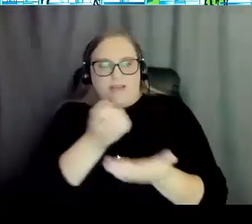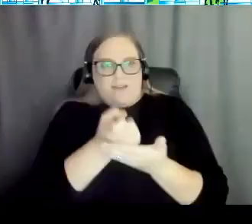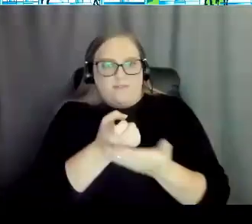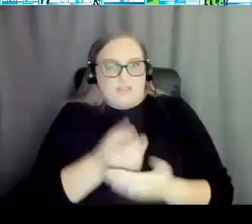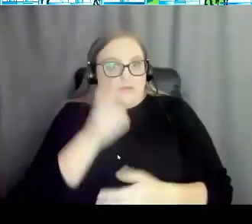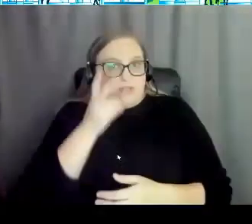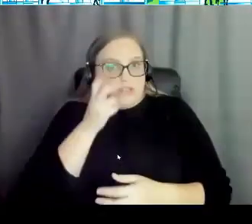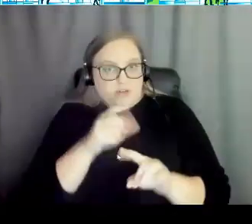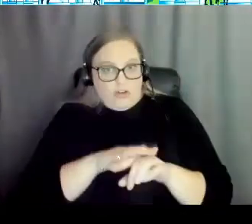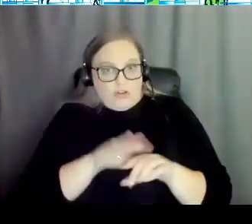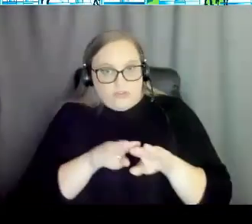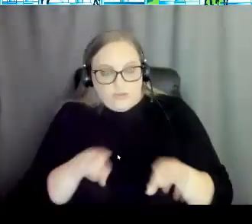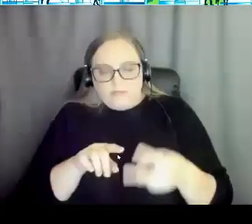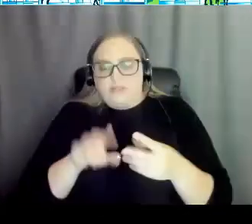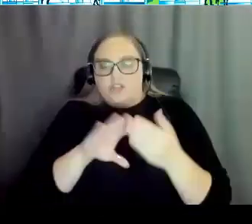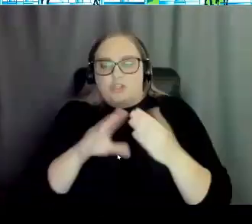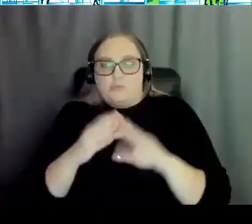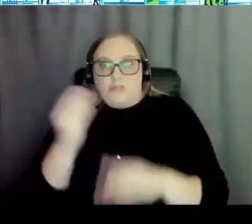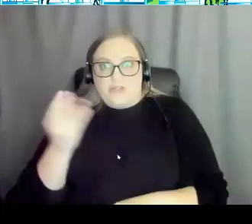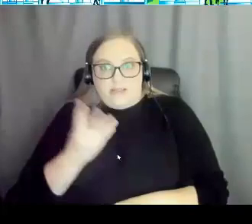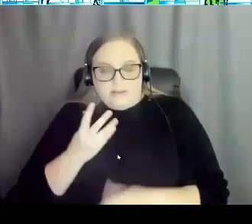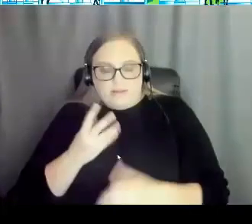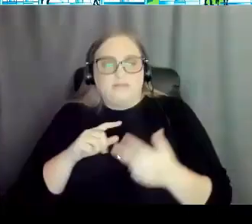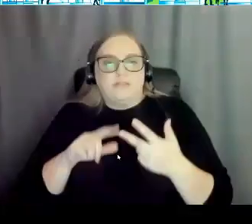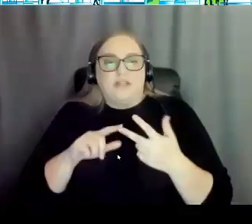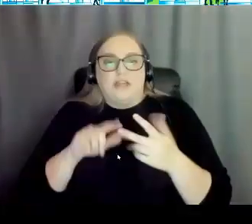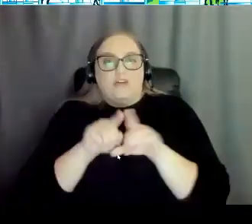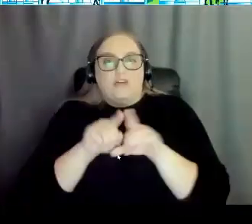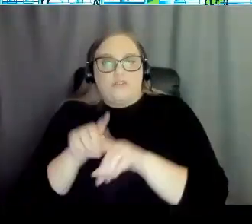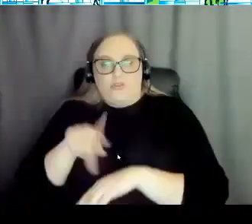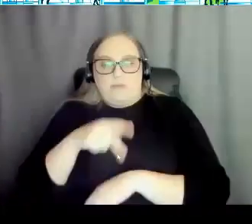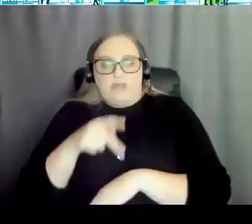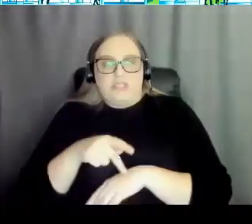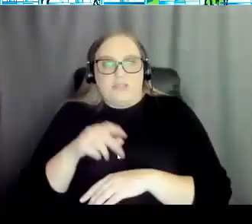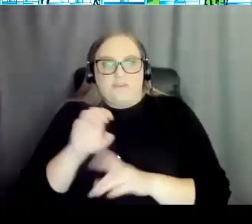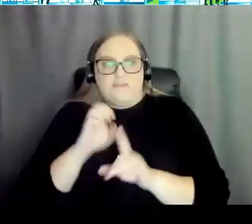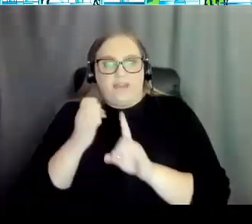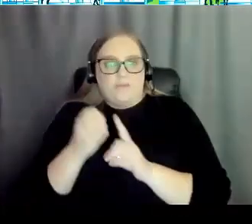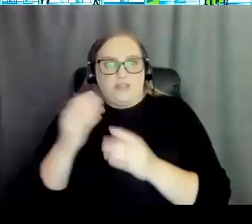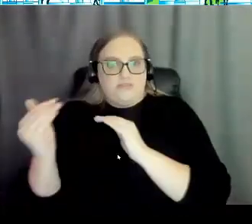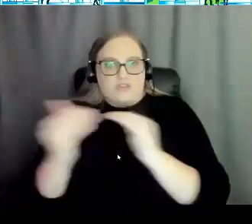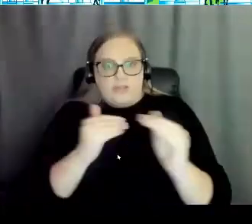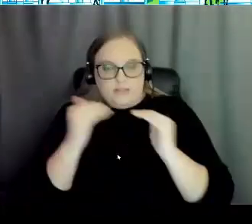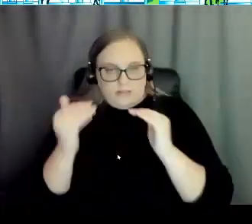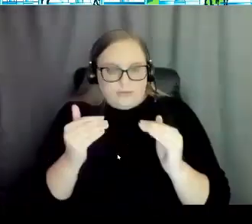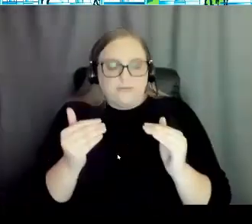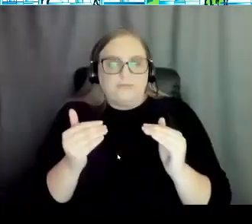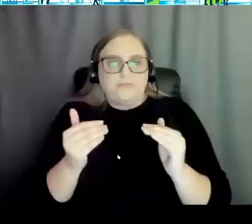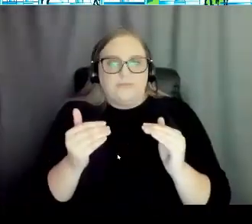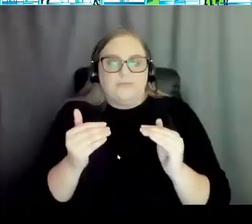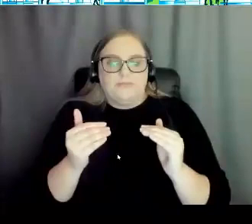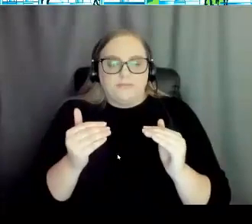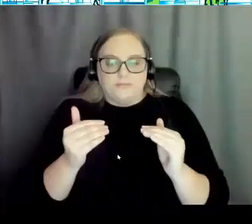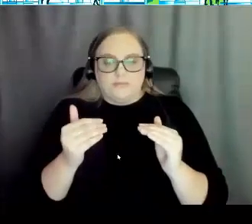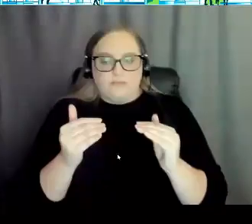things communities are saying to us, and also the principles of environmental justice and that are aware